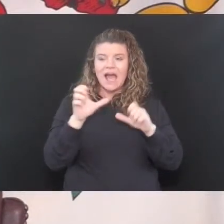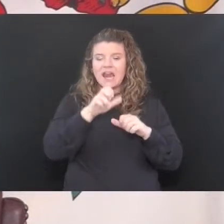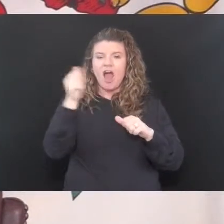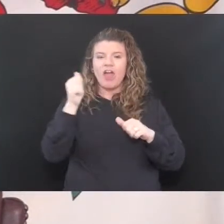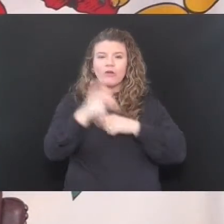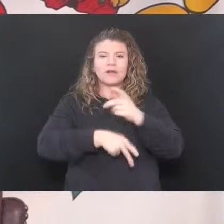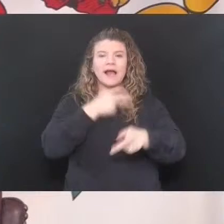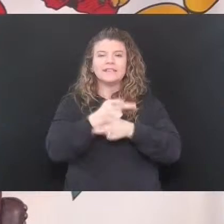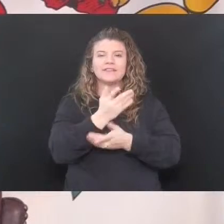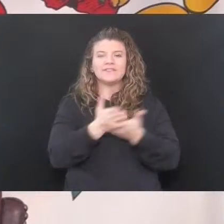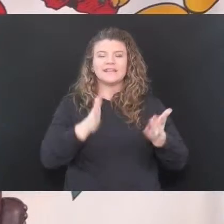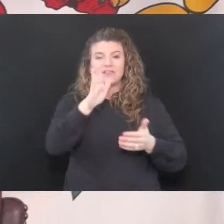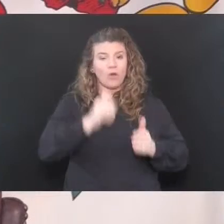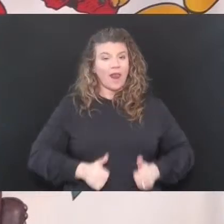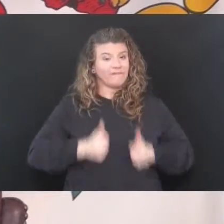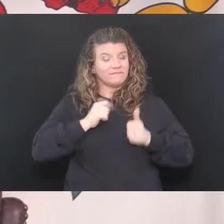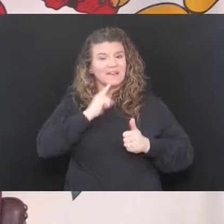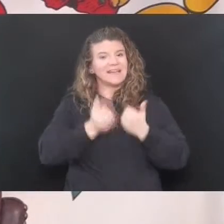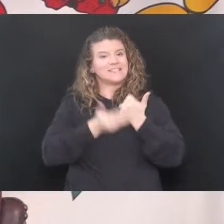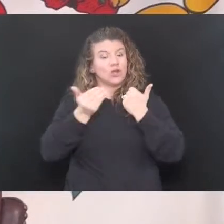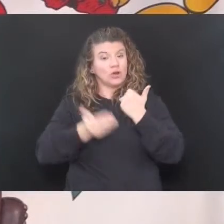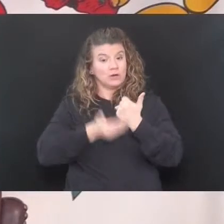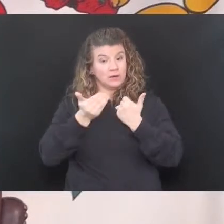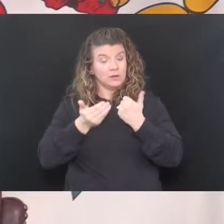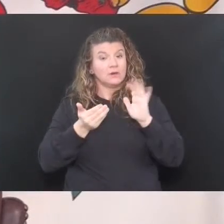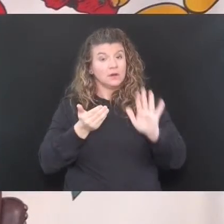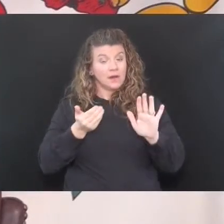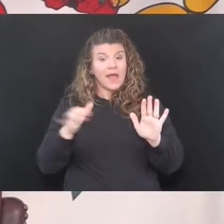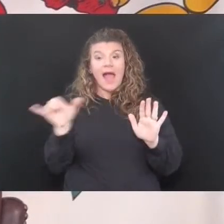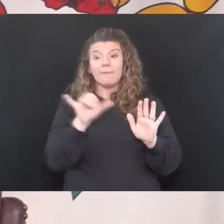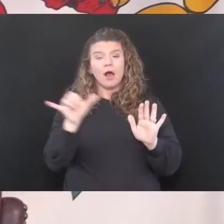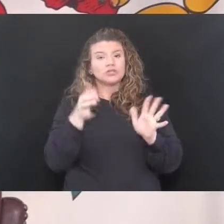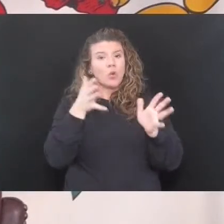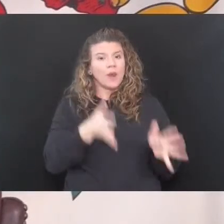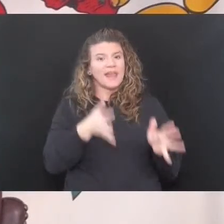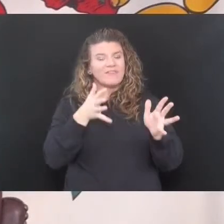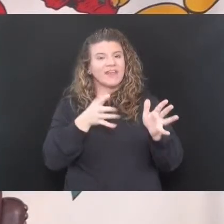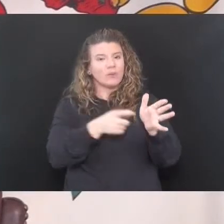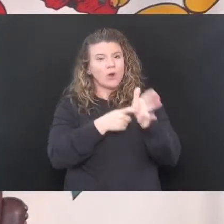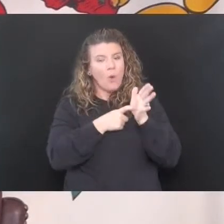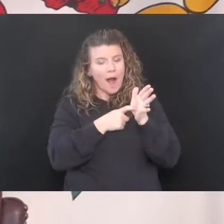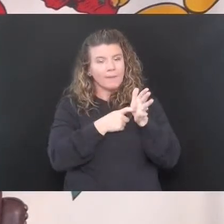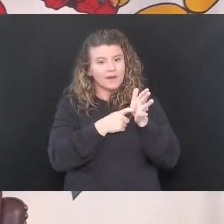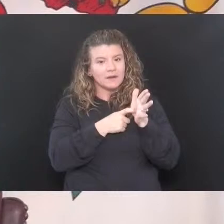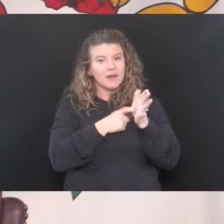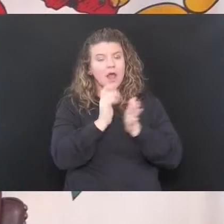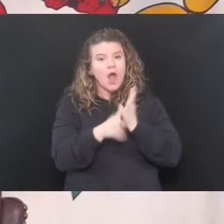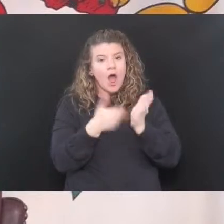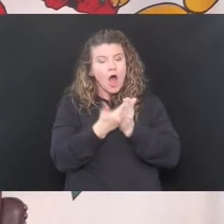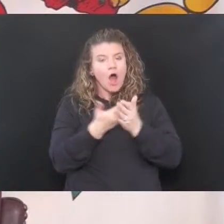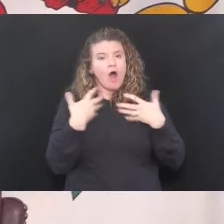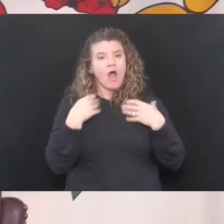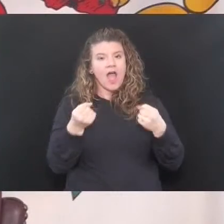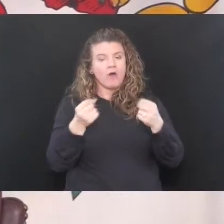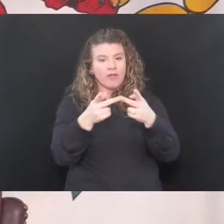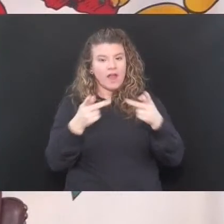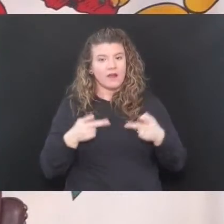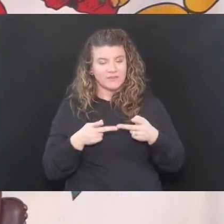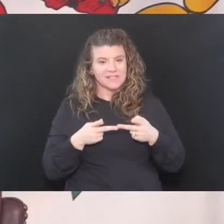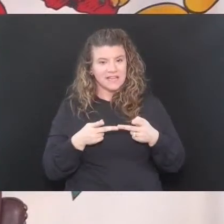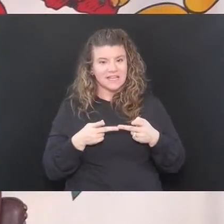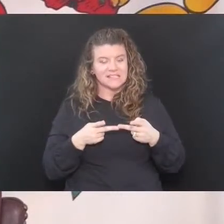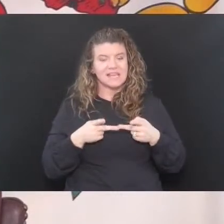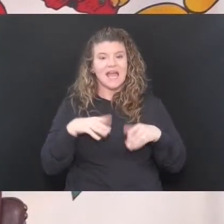of your life easier. I am also leaving in place a requirement that all healthcare facilities